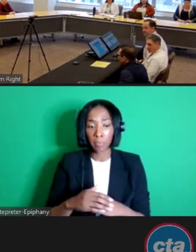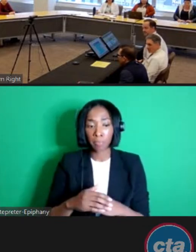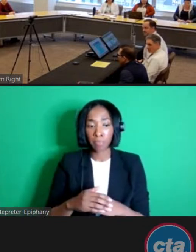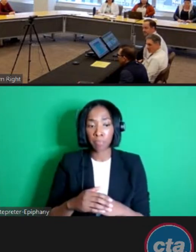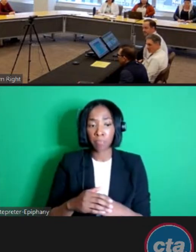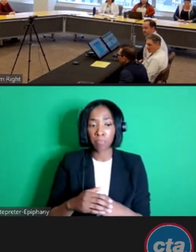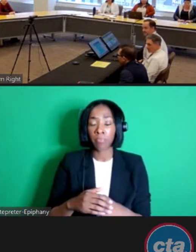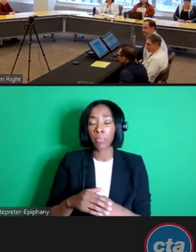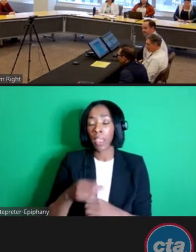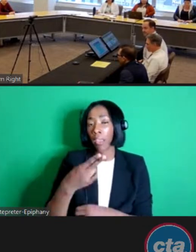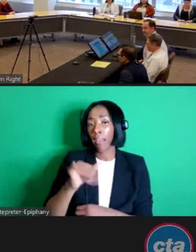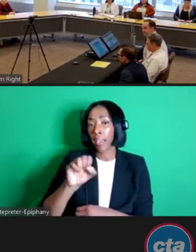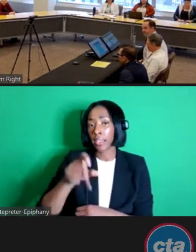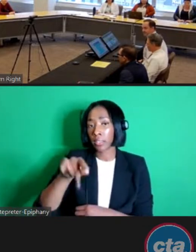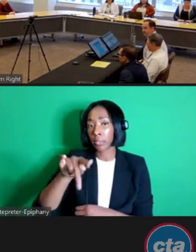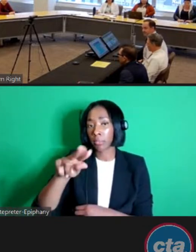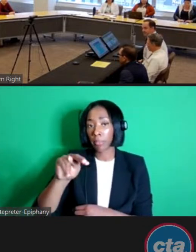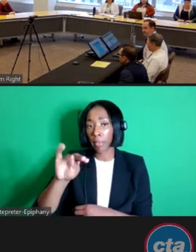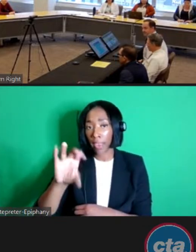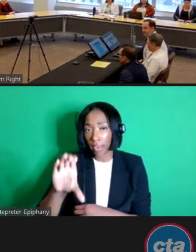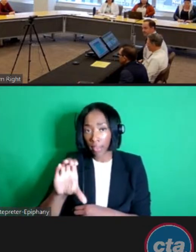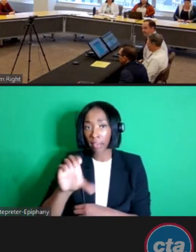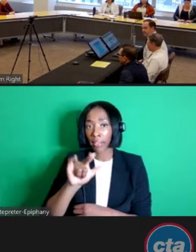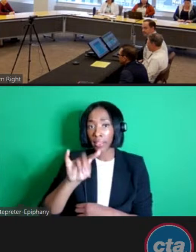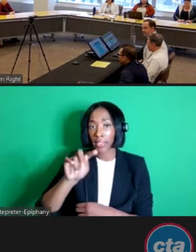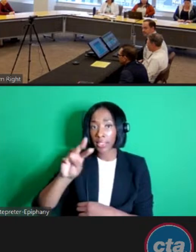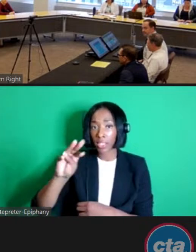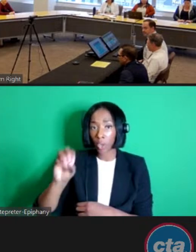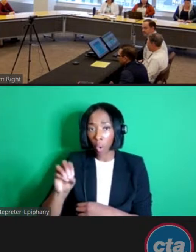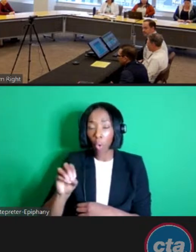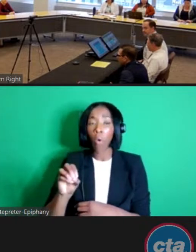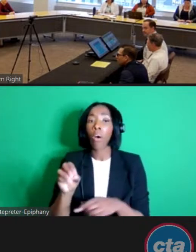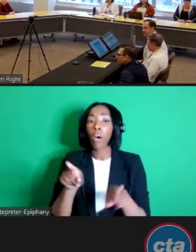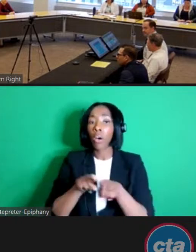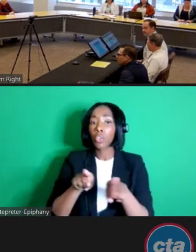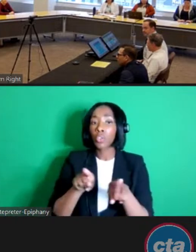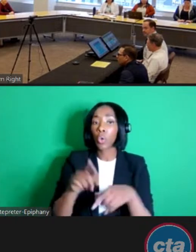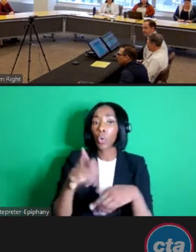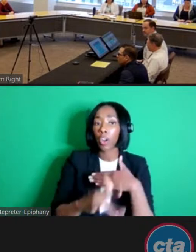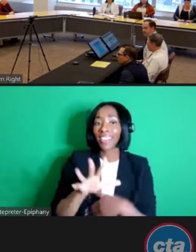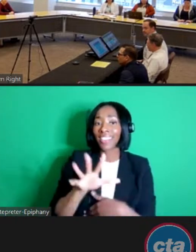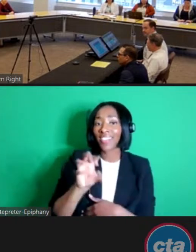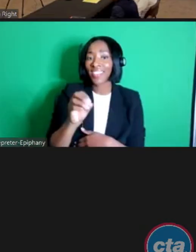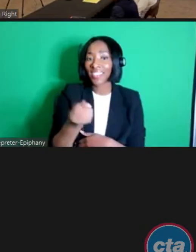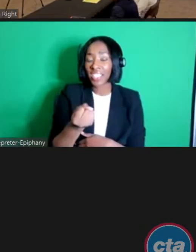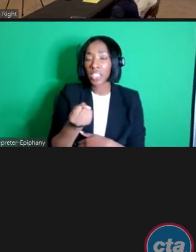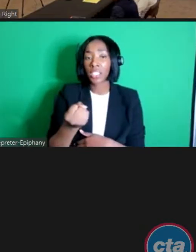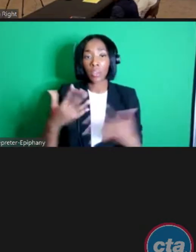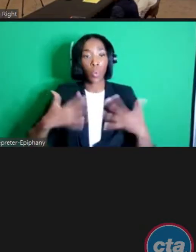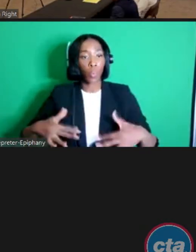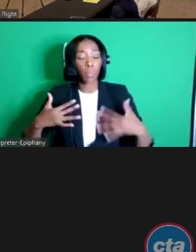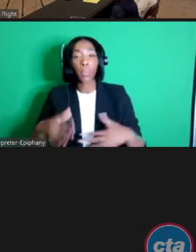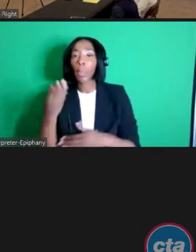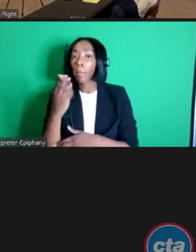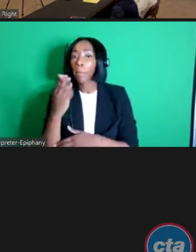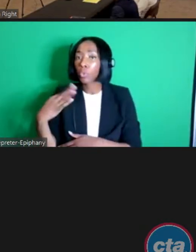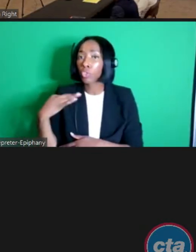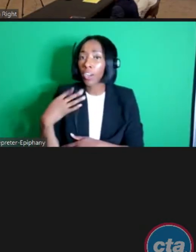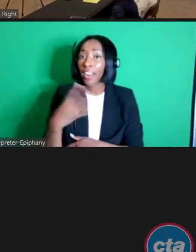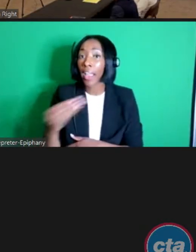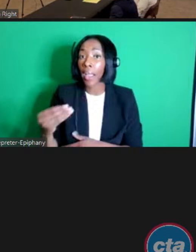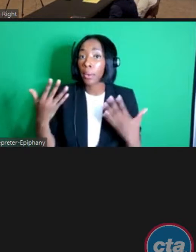Latino, also early 50s, wearing a blue shirt and blue